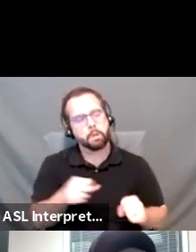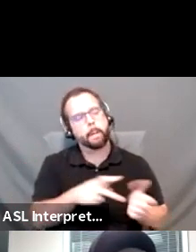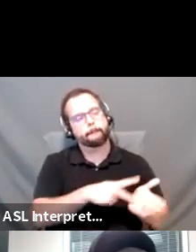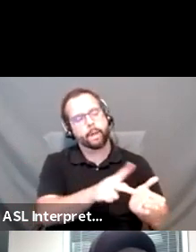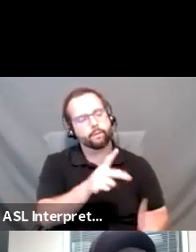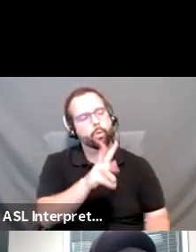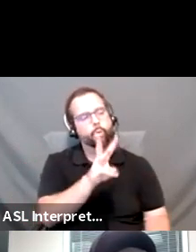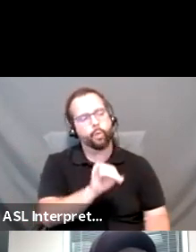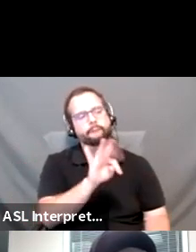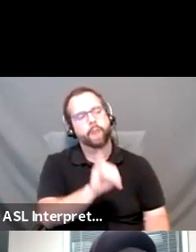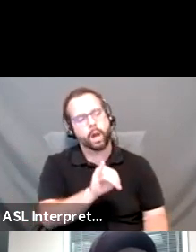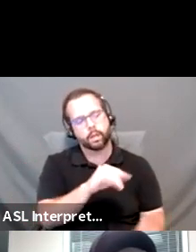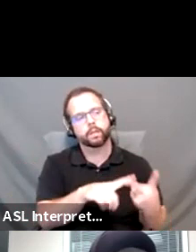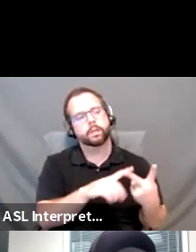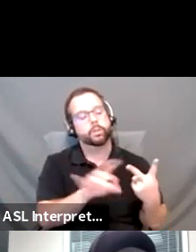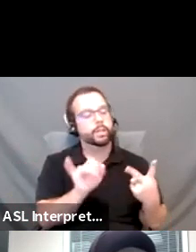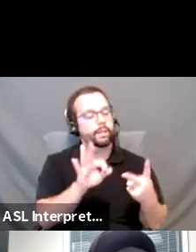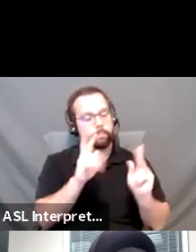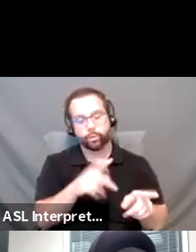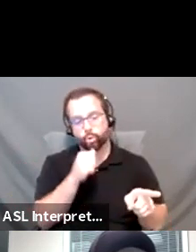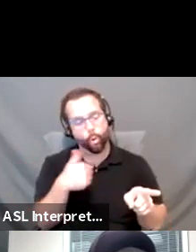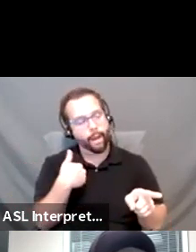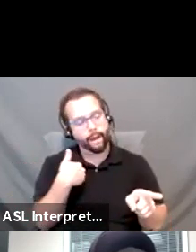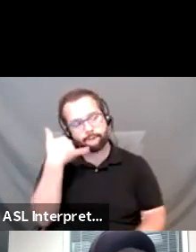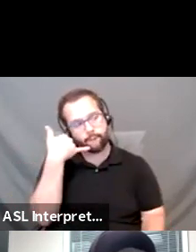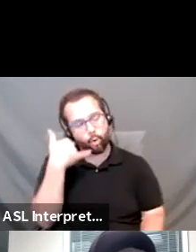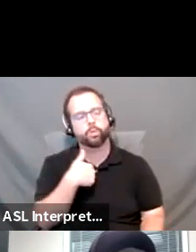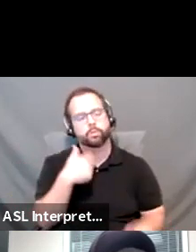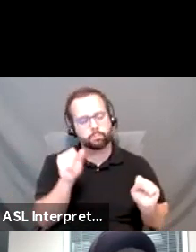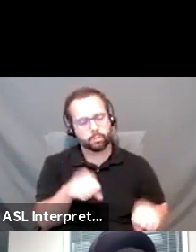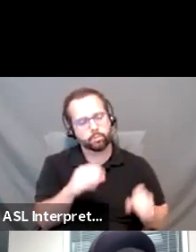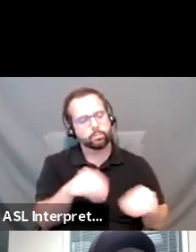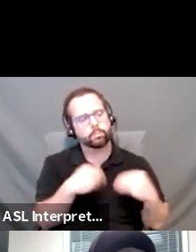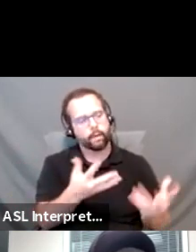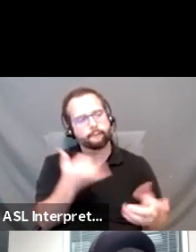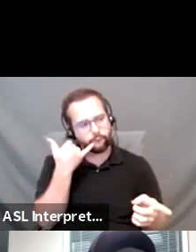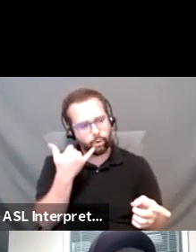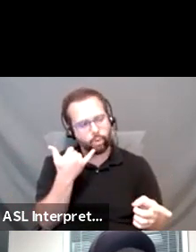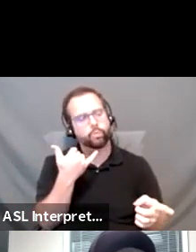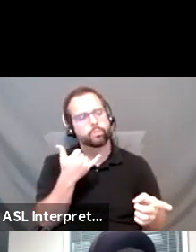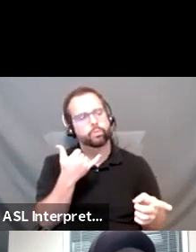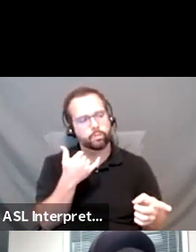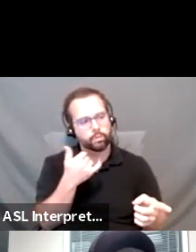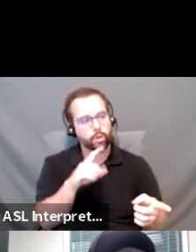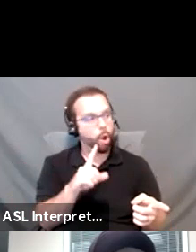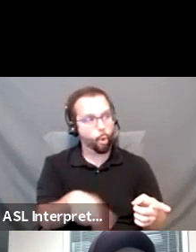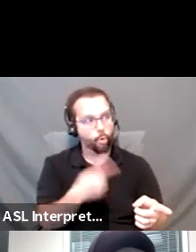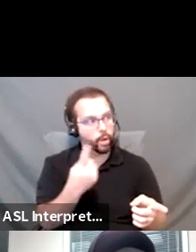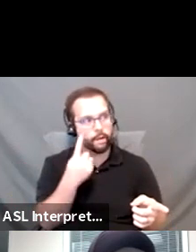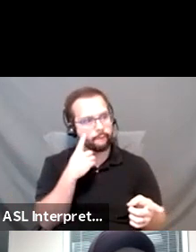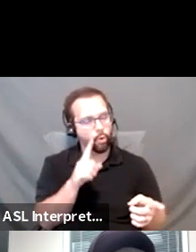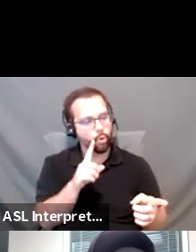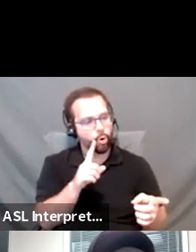provide a phone for them as well. And that's not just as we have consumer meetings with them, but that's if they're wanting to participate